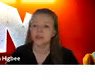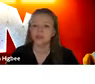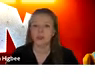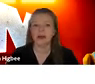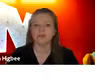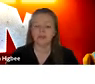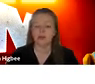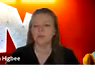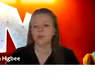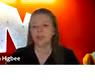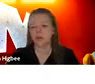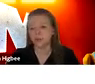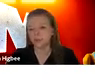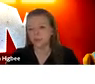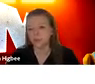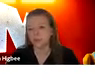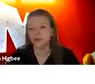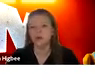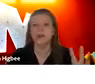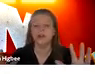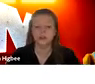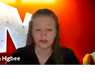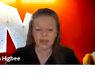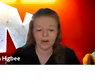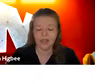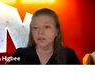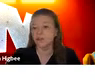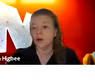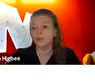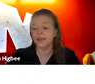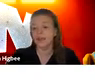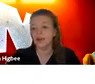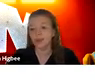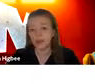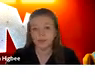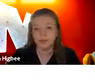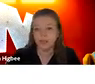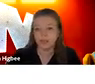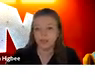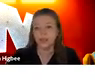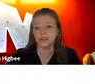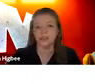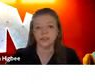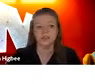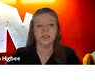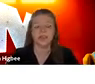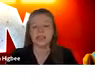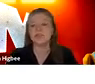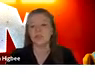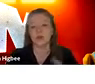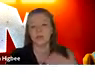all of a sudden you have them learning how to use the computer, learning how to get involved, and being able to make the donations,